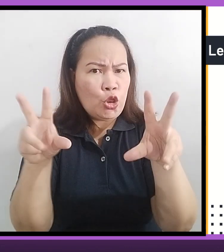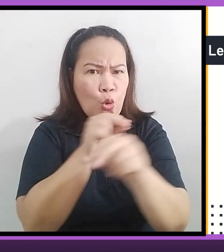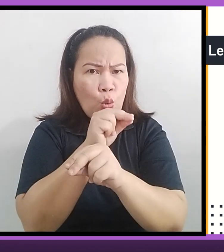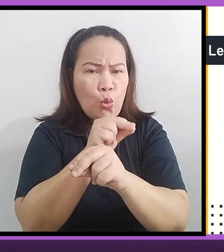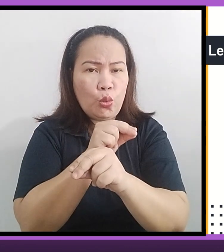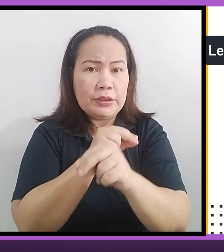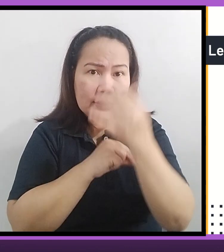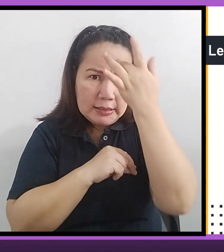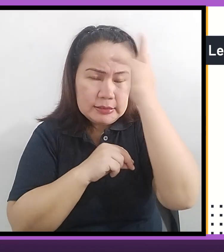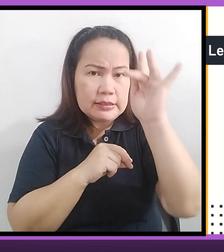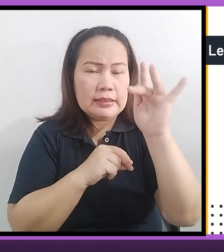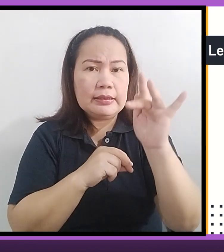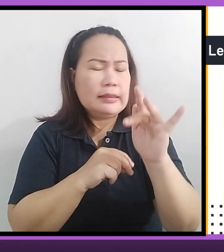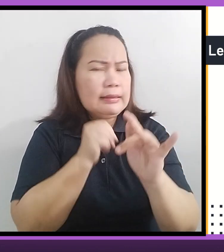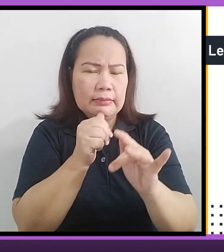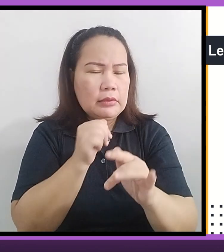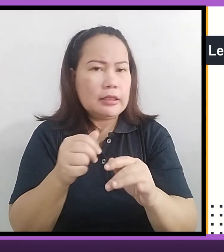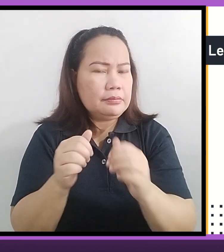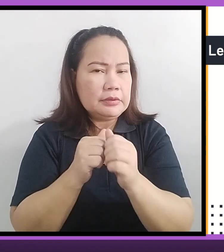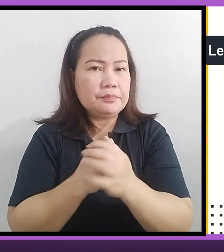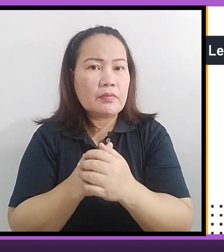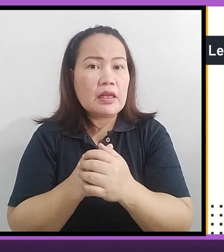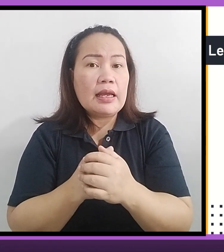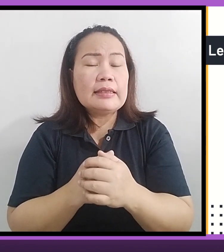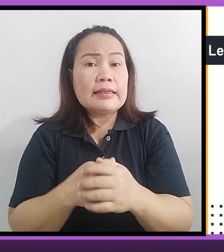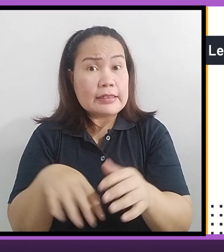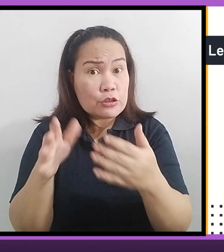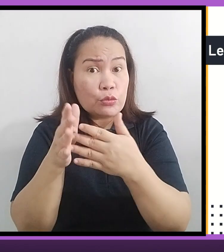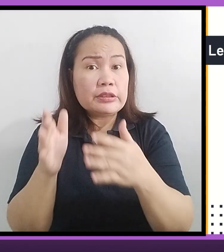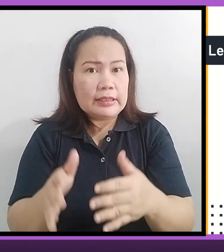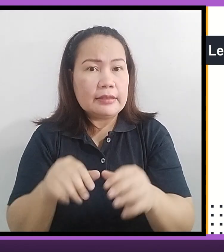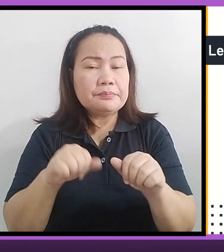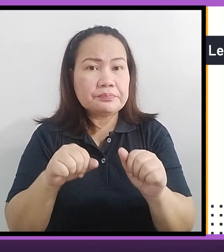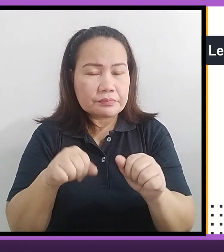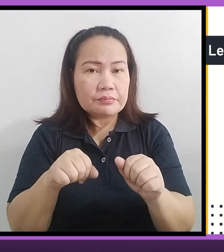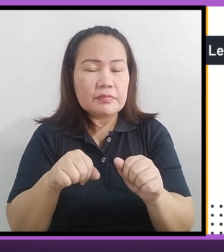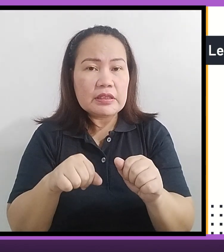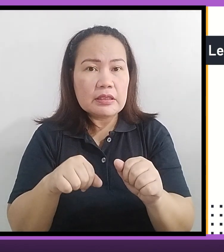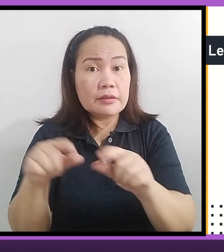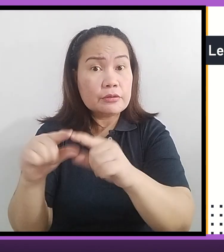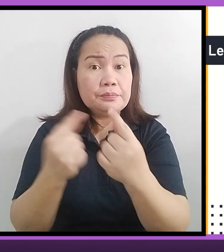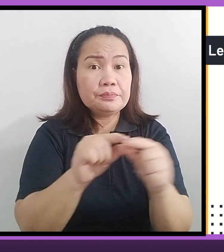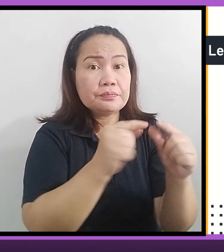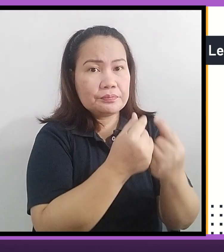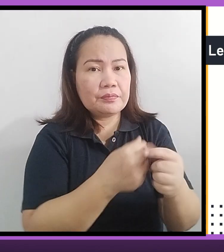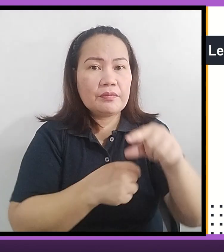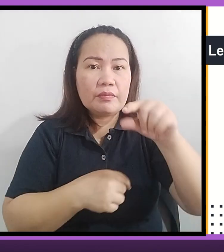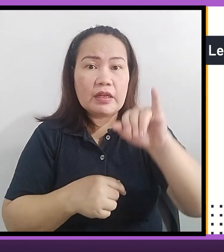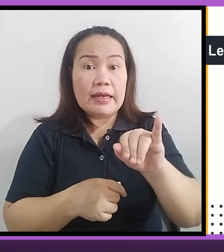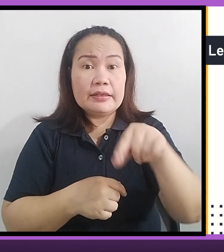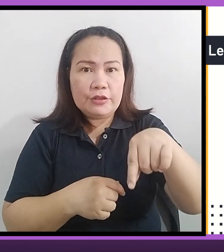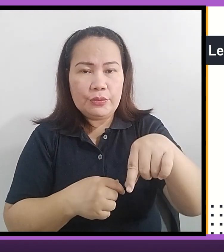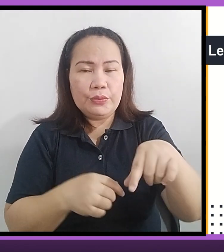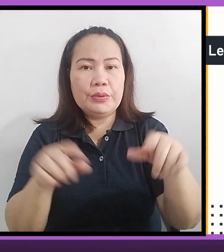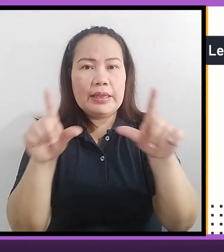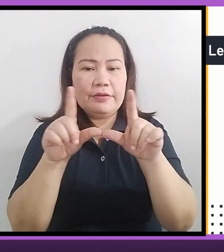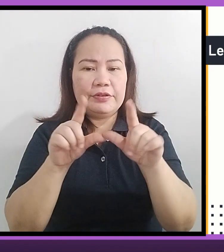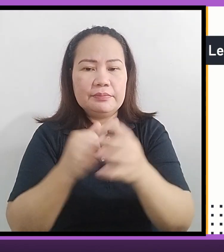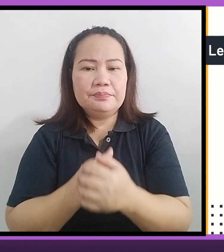So the students could be classified or categorized according to their IQ